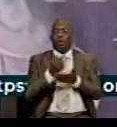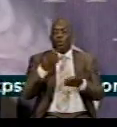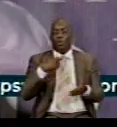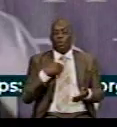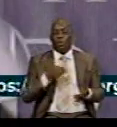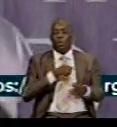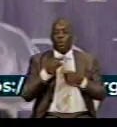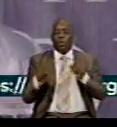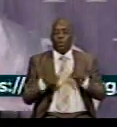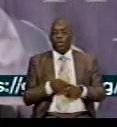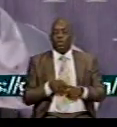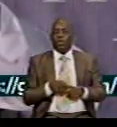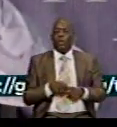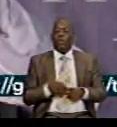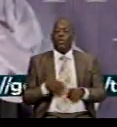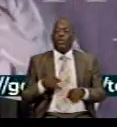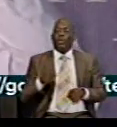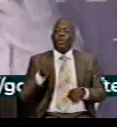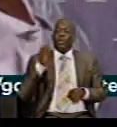Papa prayed,